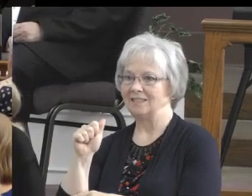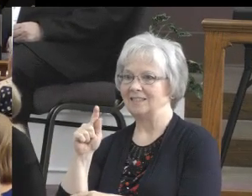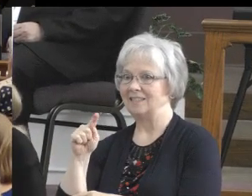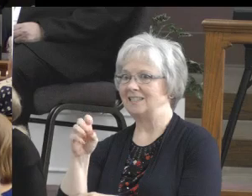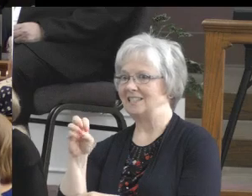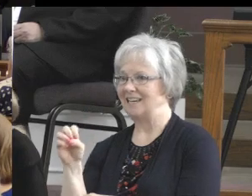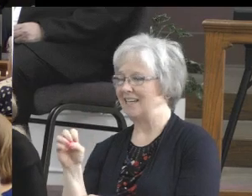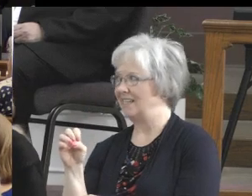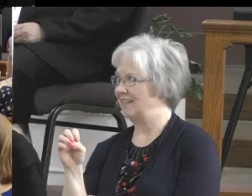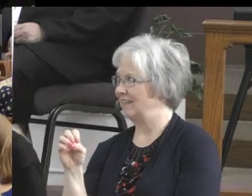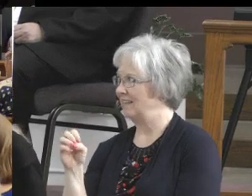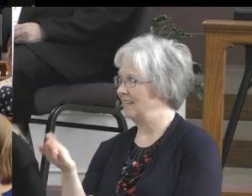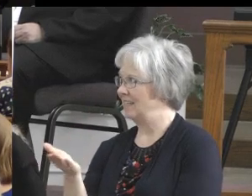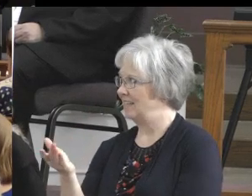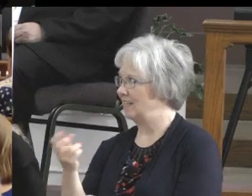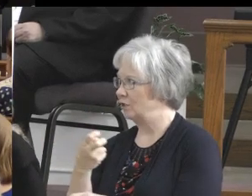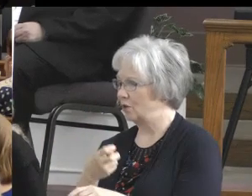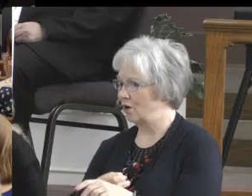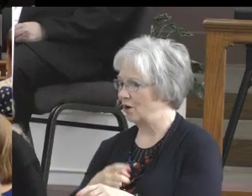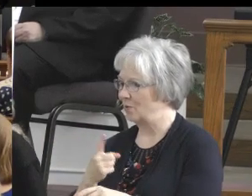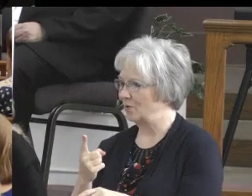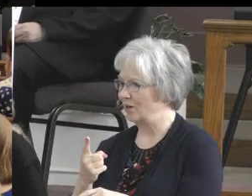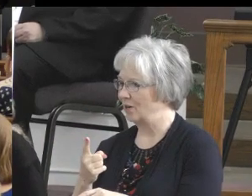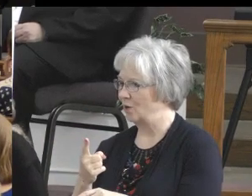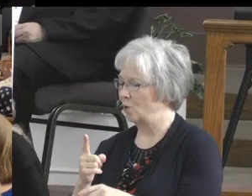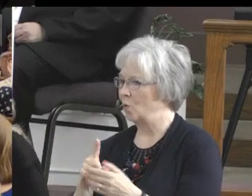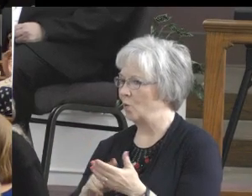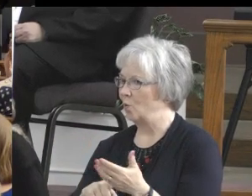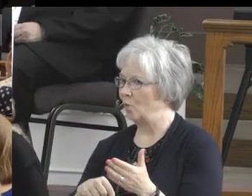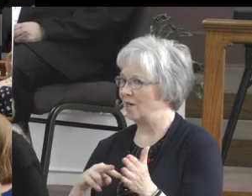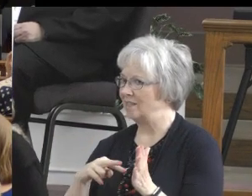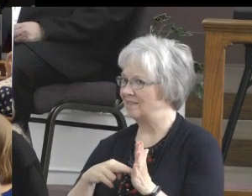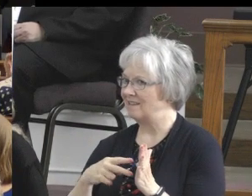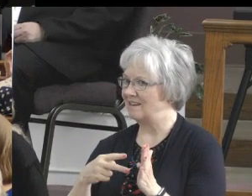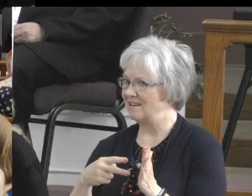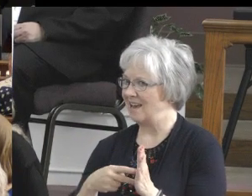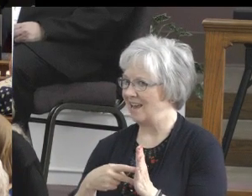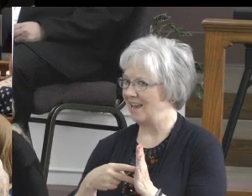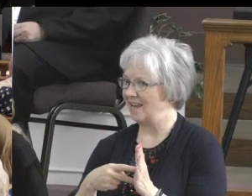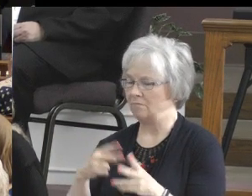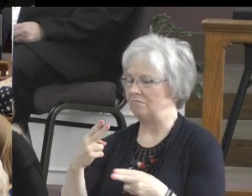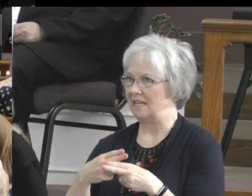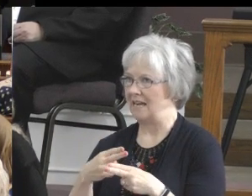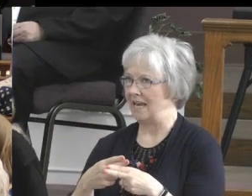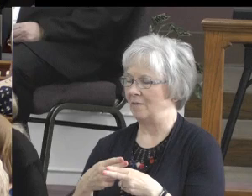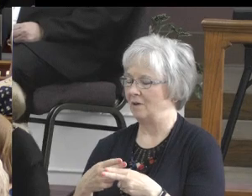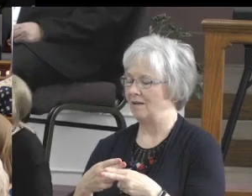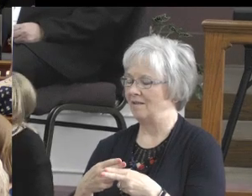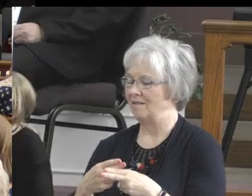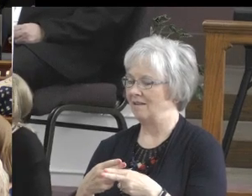Okay, here's a hard one. What is the name of our national anthem?